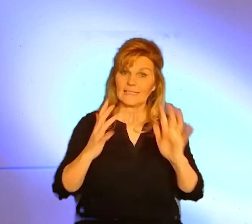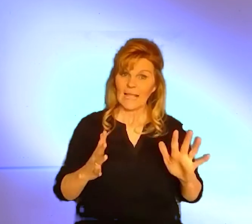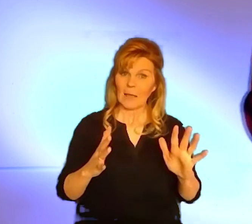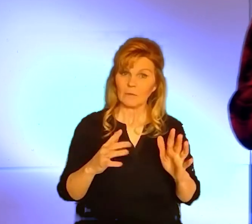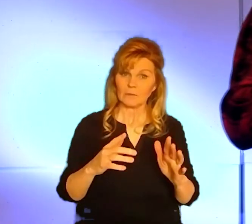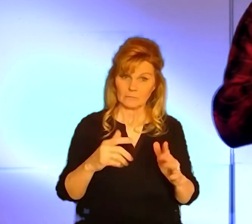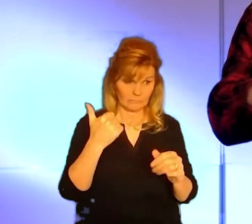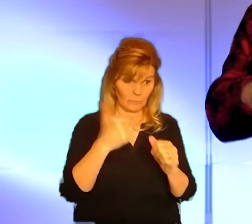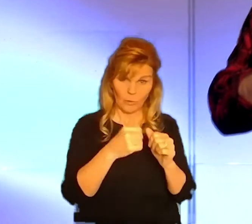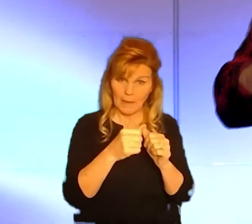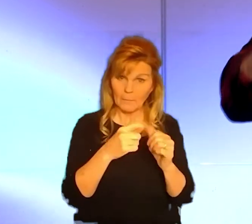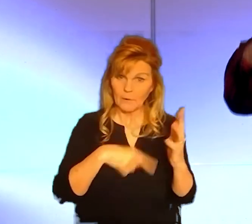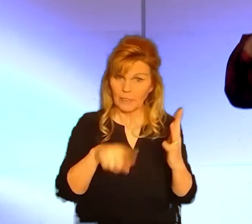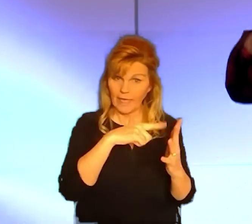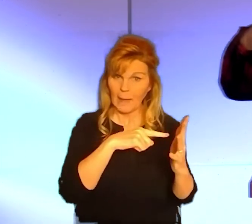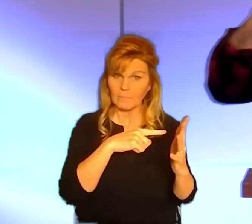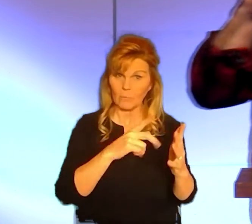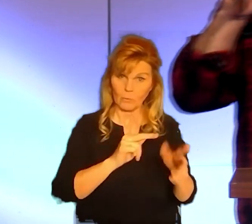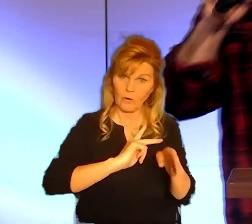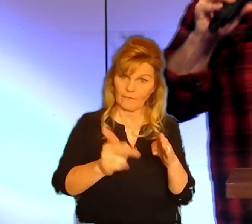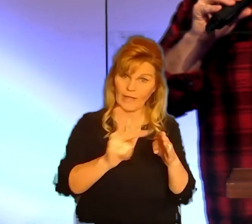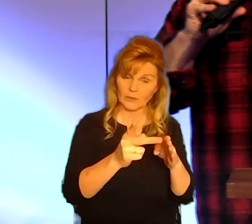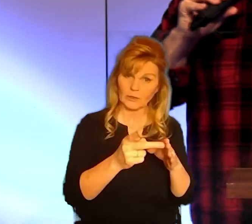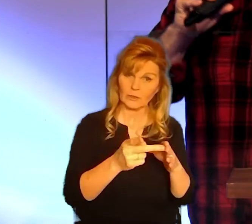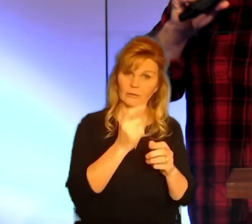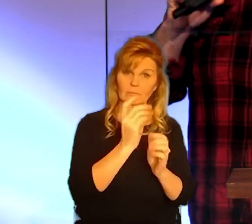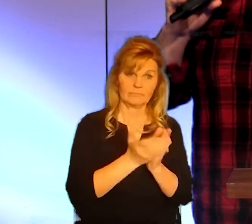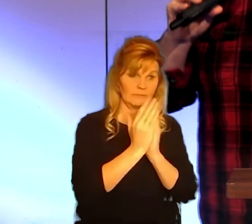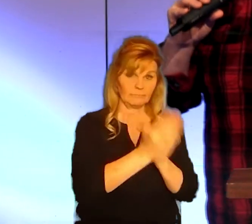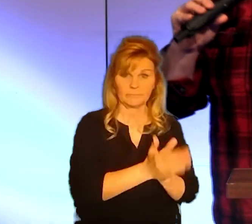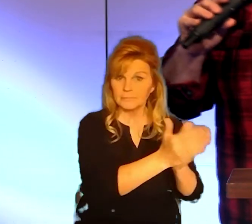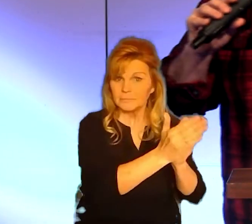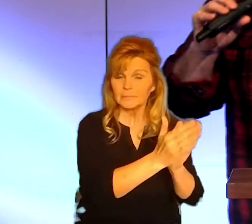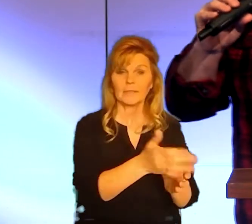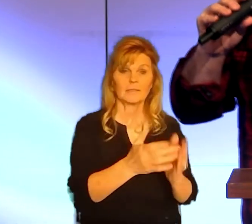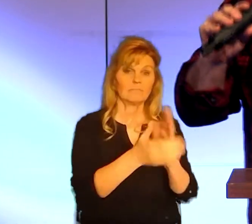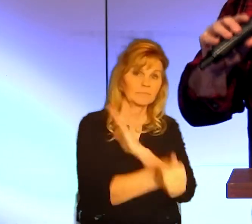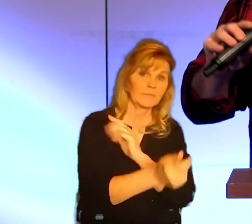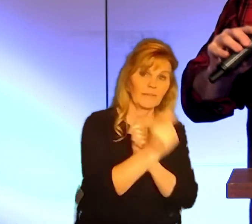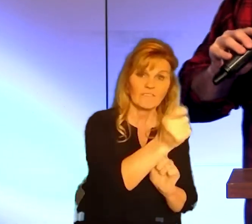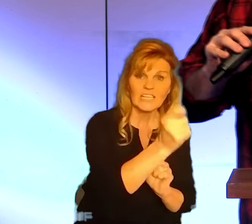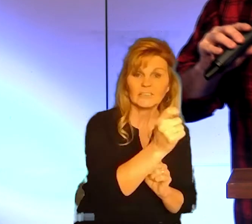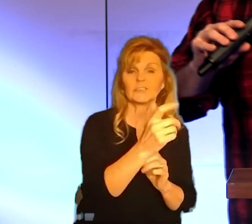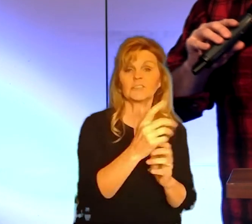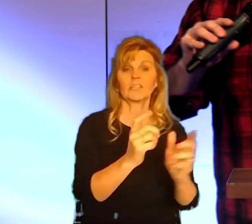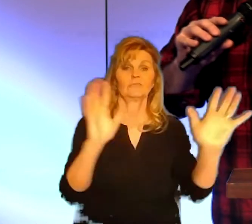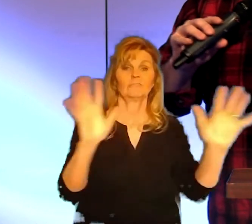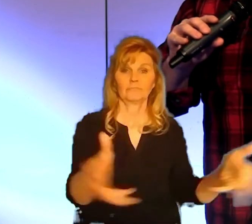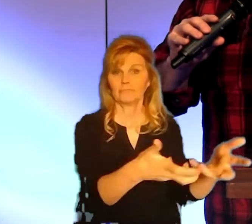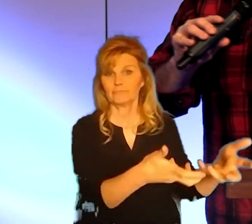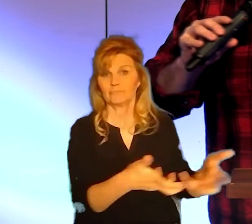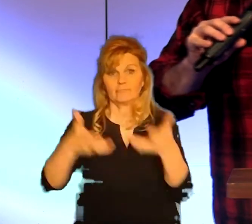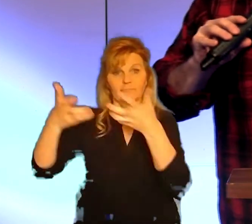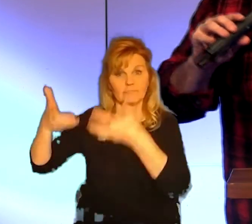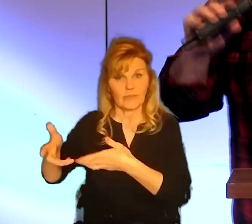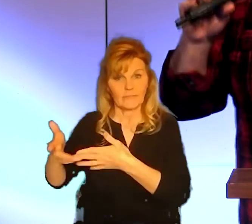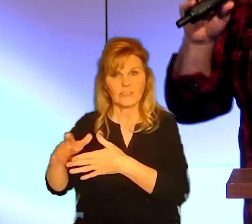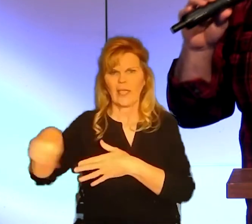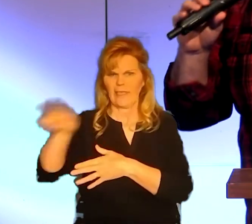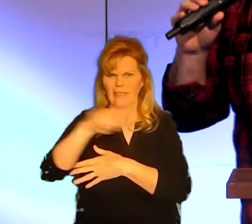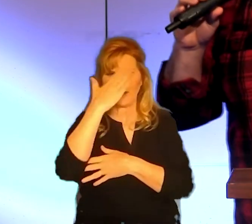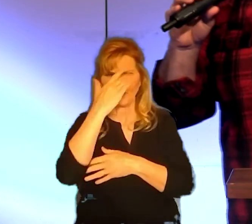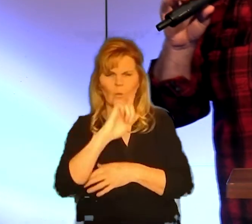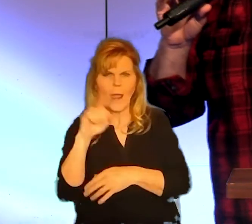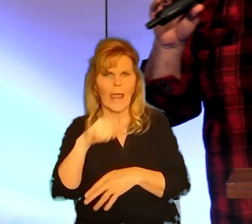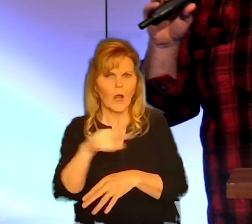some of them, they were like professional sailors. They knew how to fish. They knew where to go. And they knew exactly